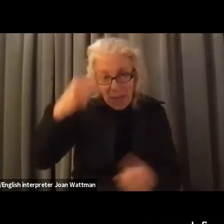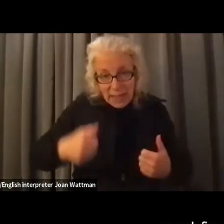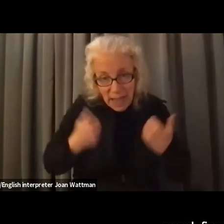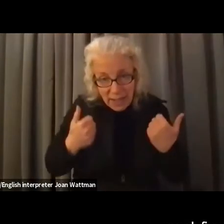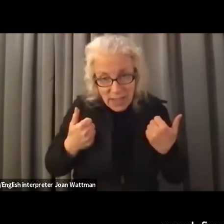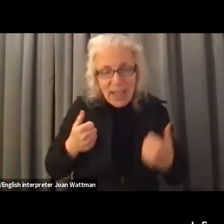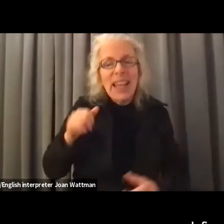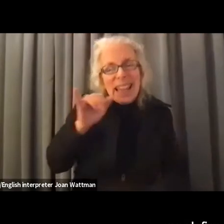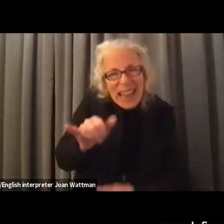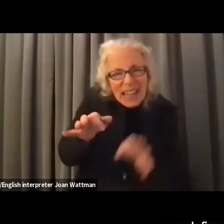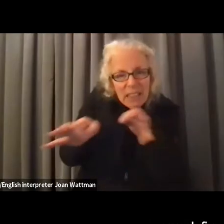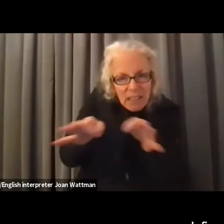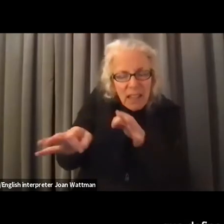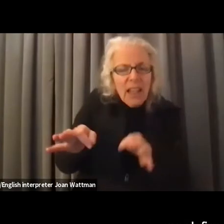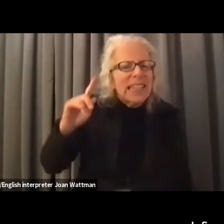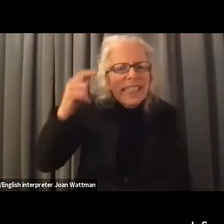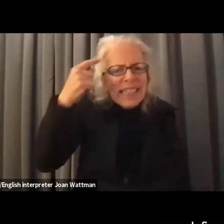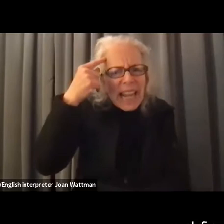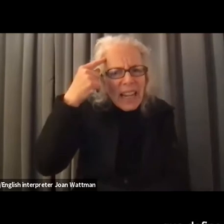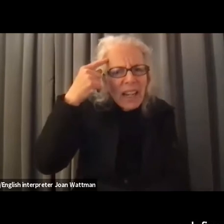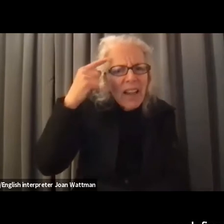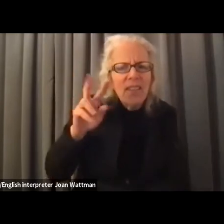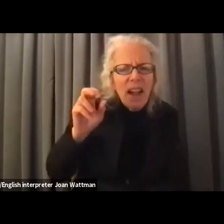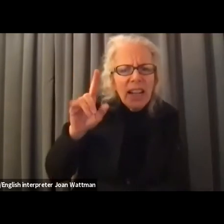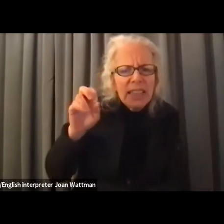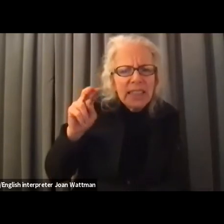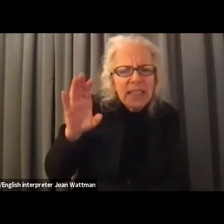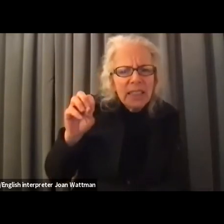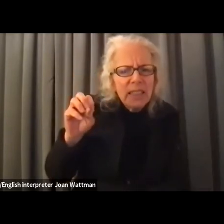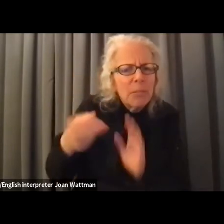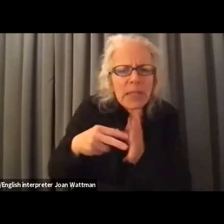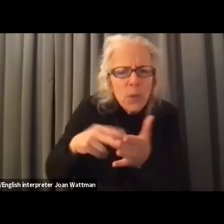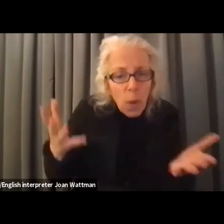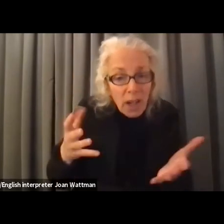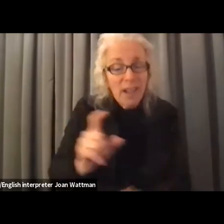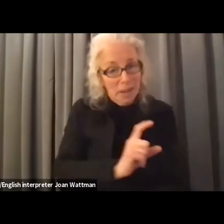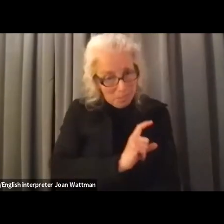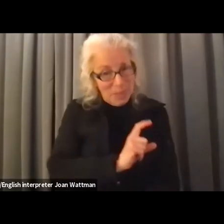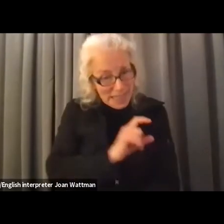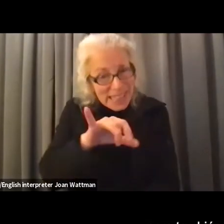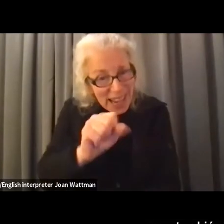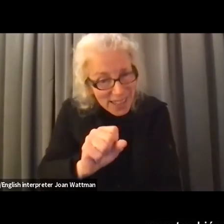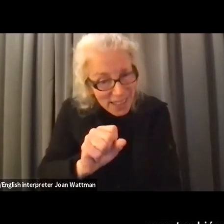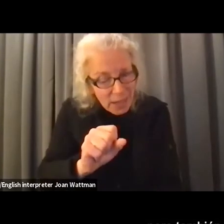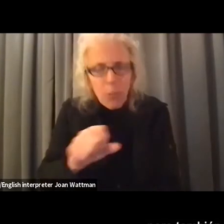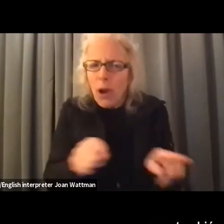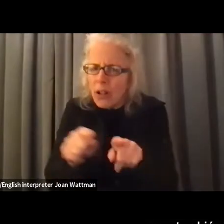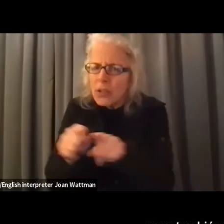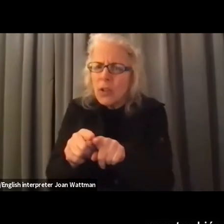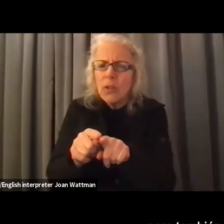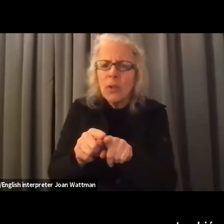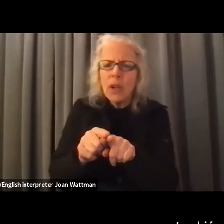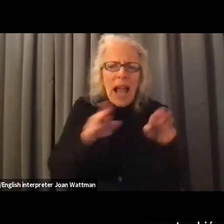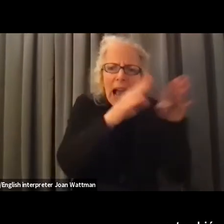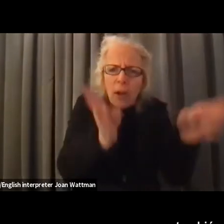state violence in very large and holistic terms. It was about police violence, to be sure, but it was also about